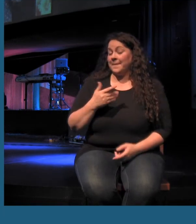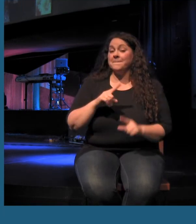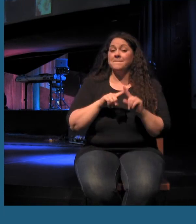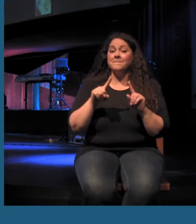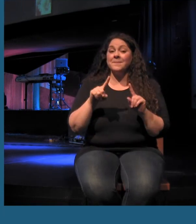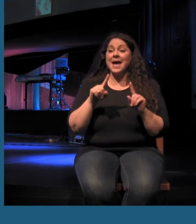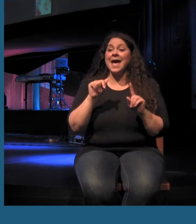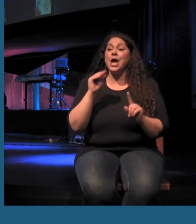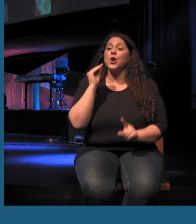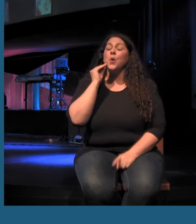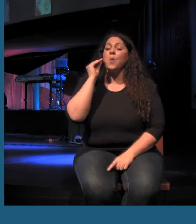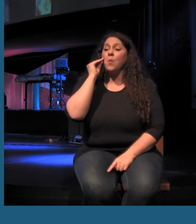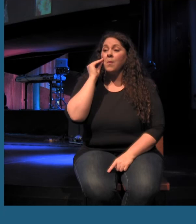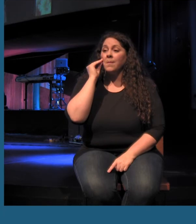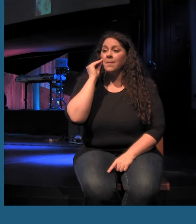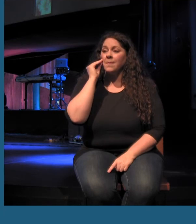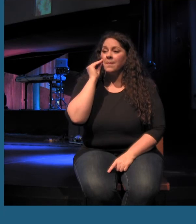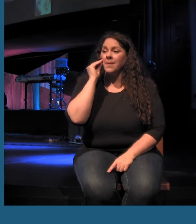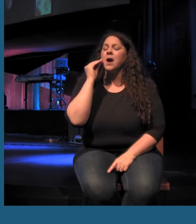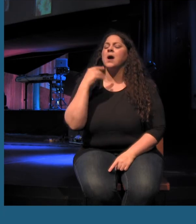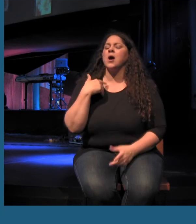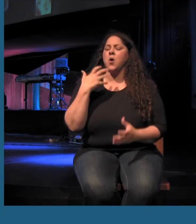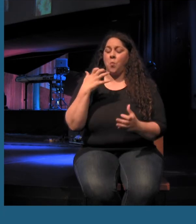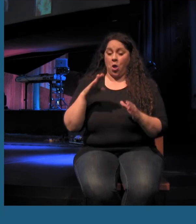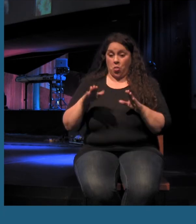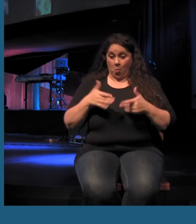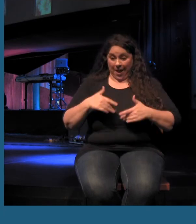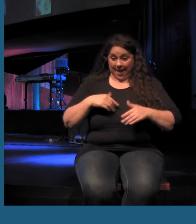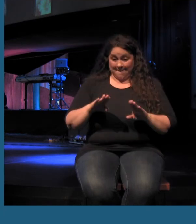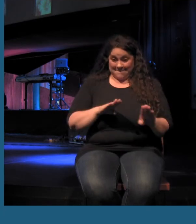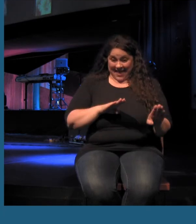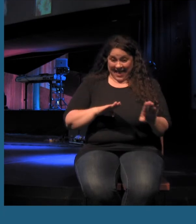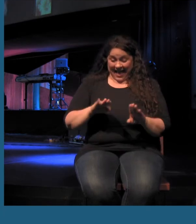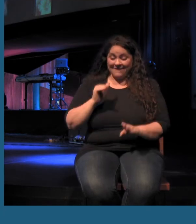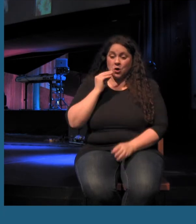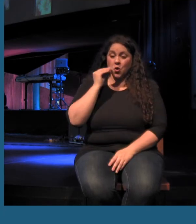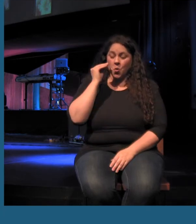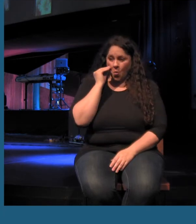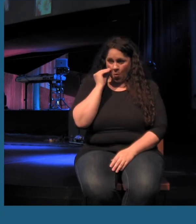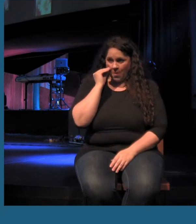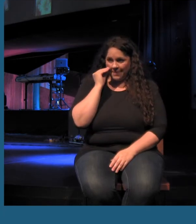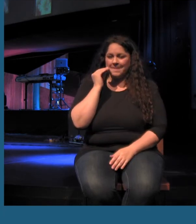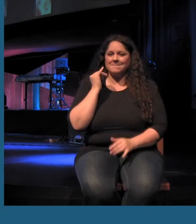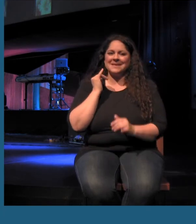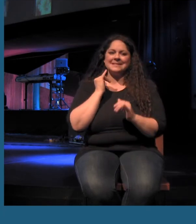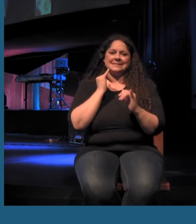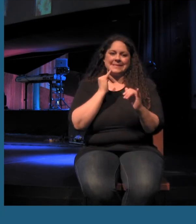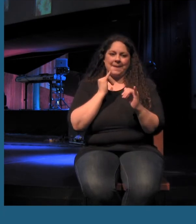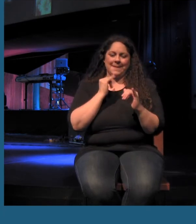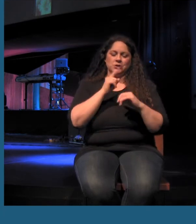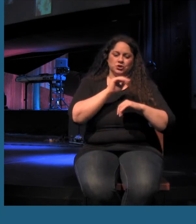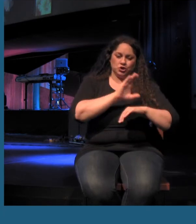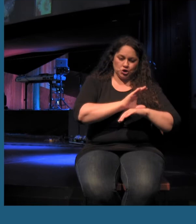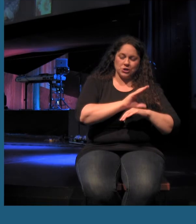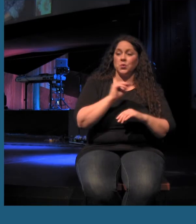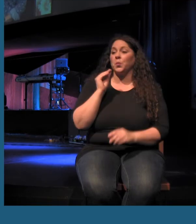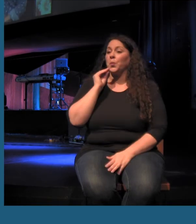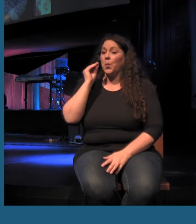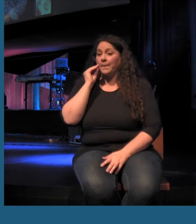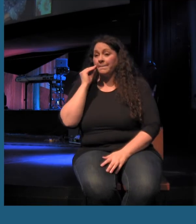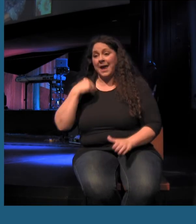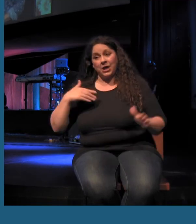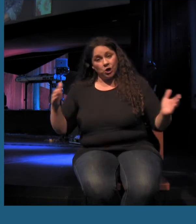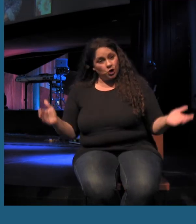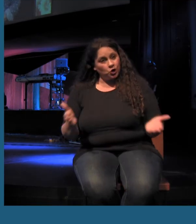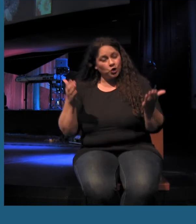But I want what I say publicly and how I behave publicly to line up with what my kids and my family sees privately. And dads, I'd encourage you to